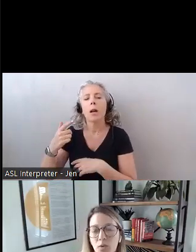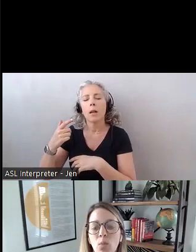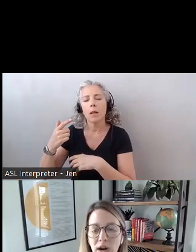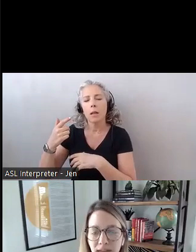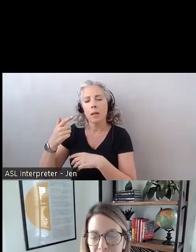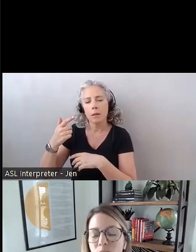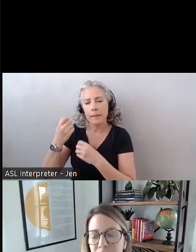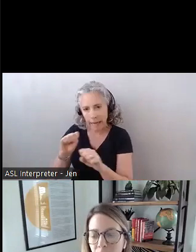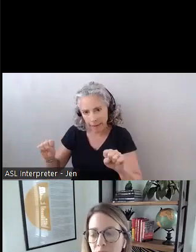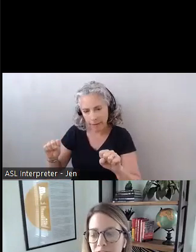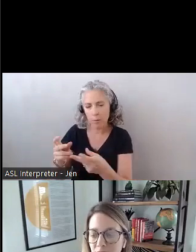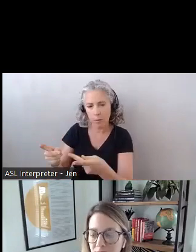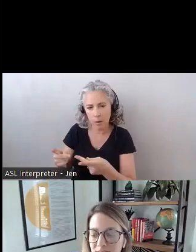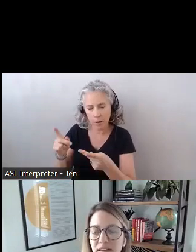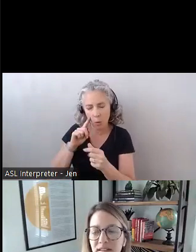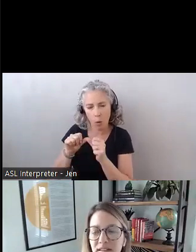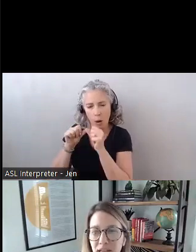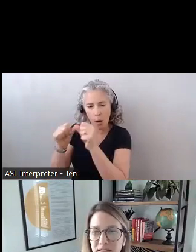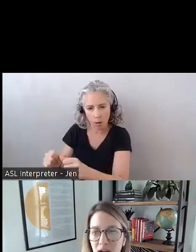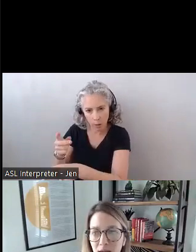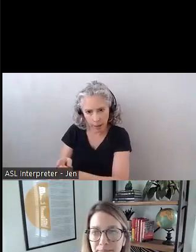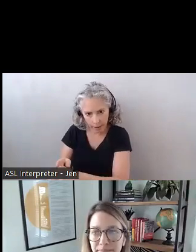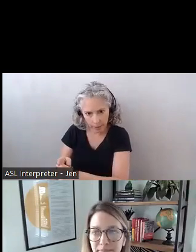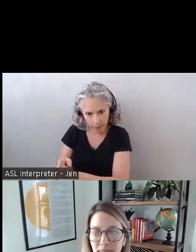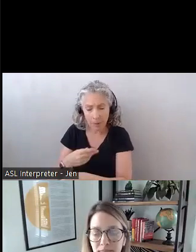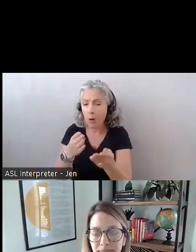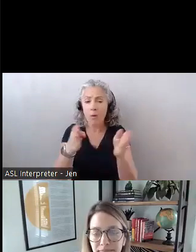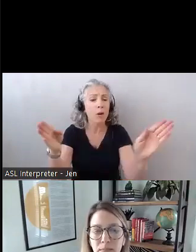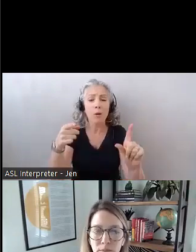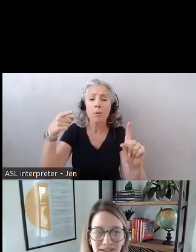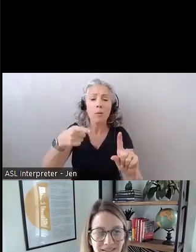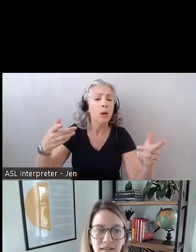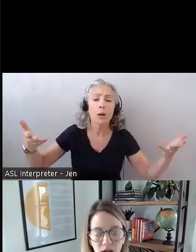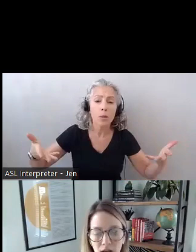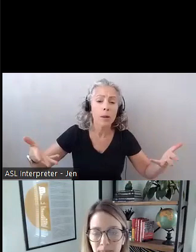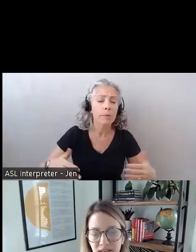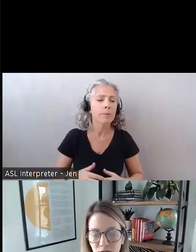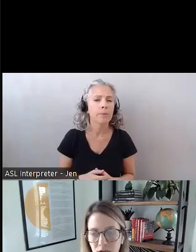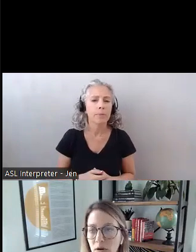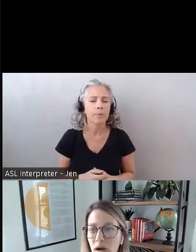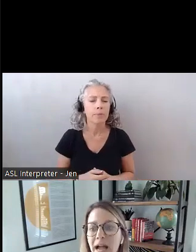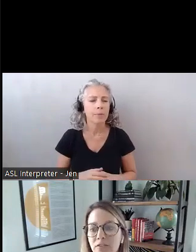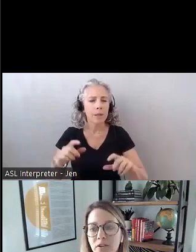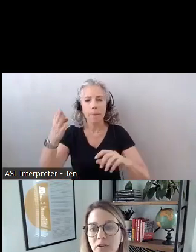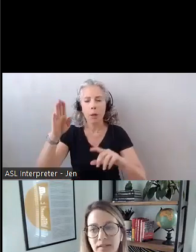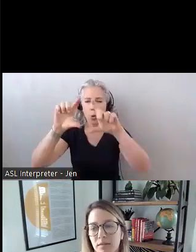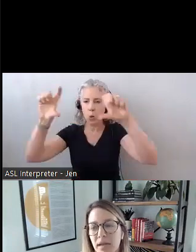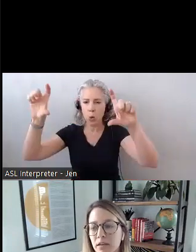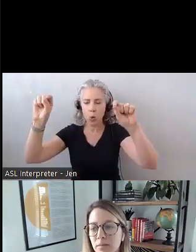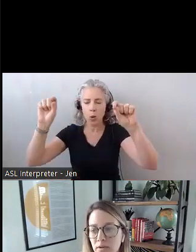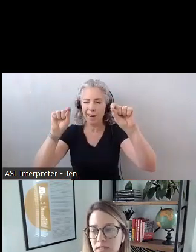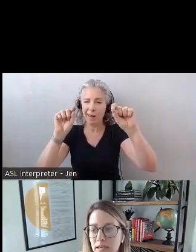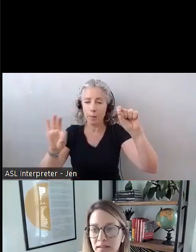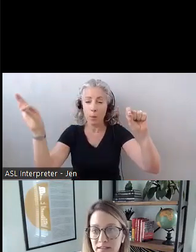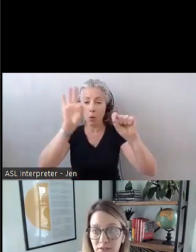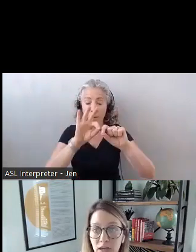care. What I want to say within all of this is that that blue box at the top is critical. Every